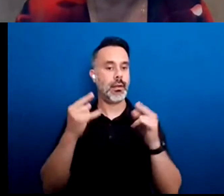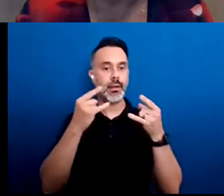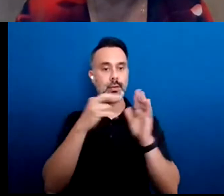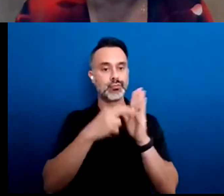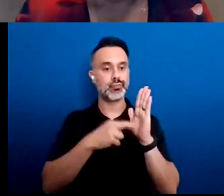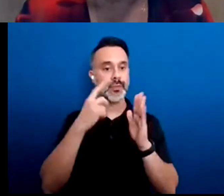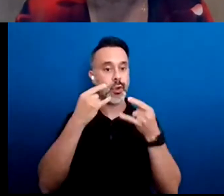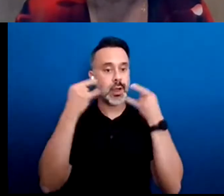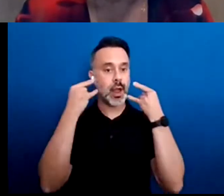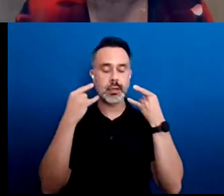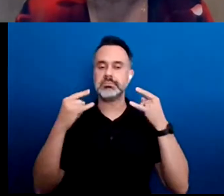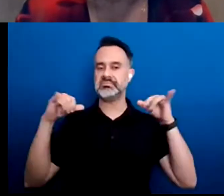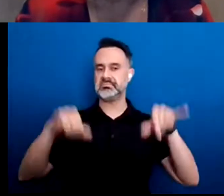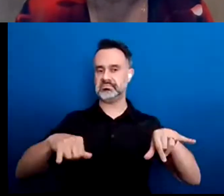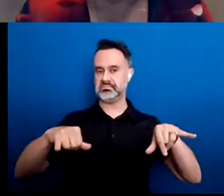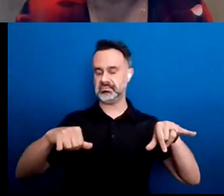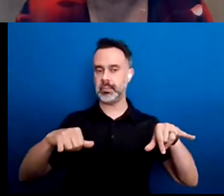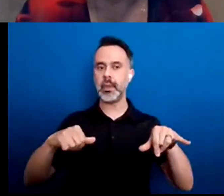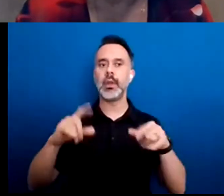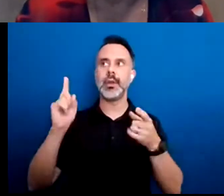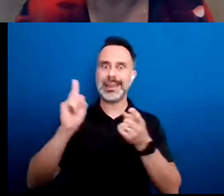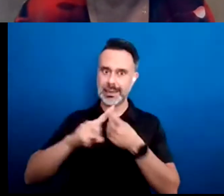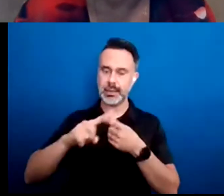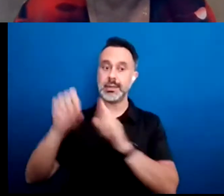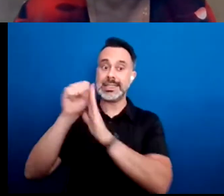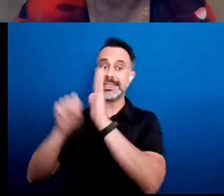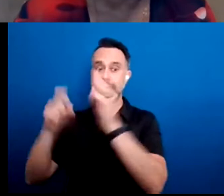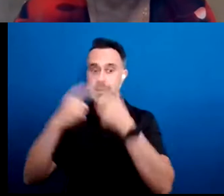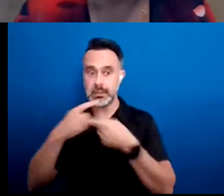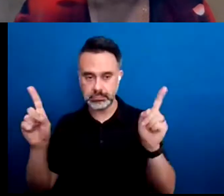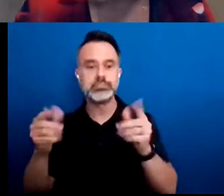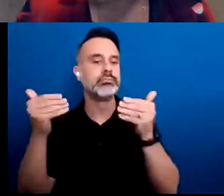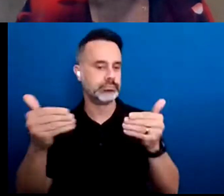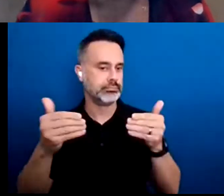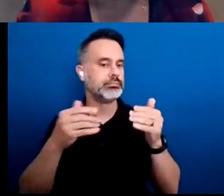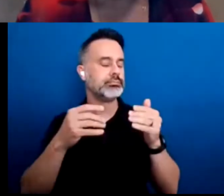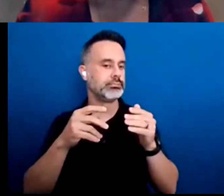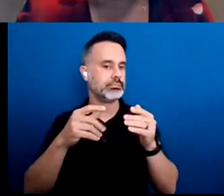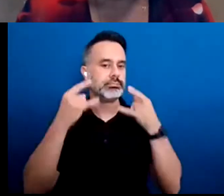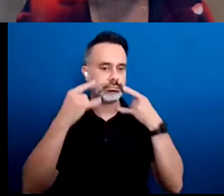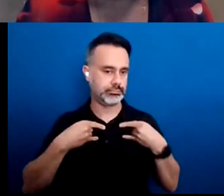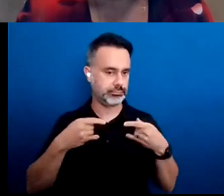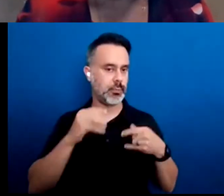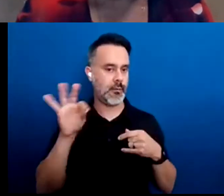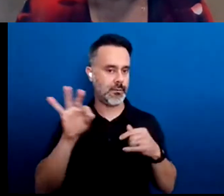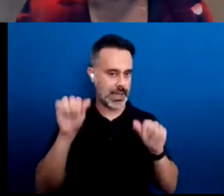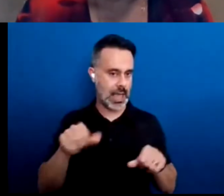come soon. And usually we will be in line with what the CDC puts out. Also for the